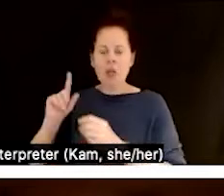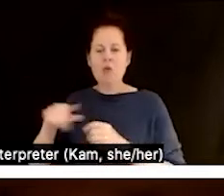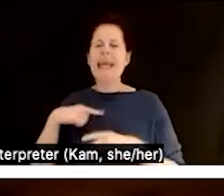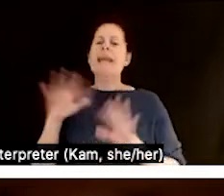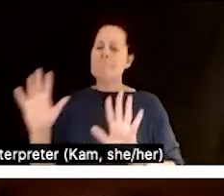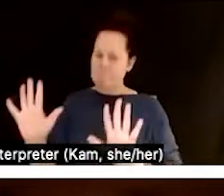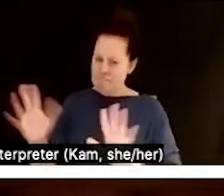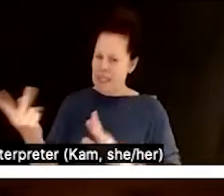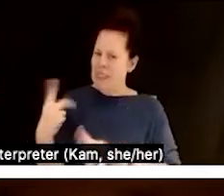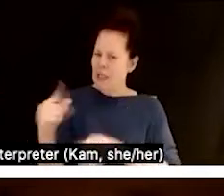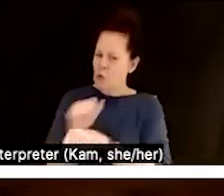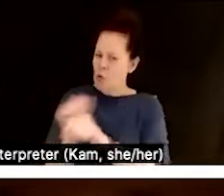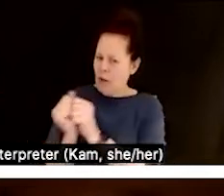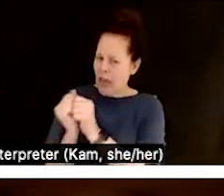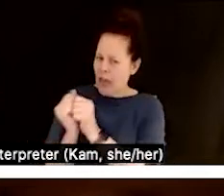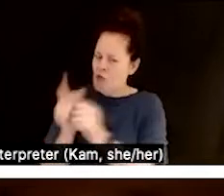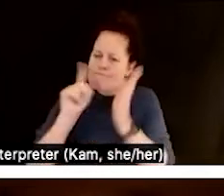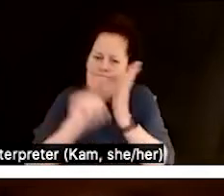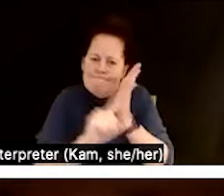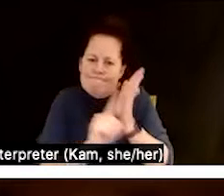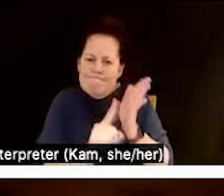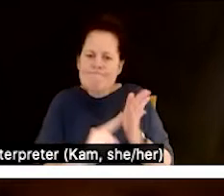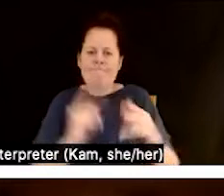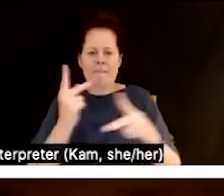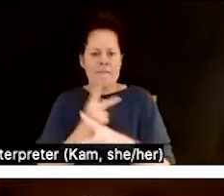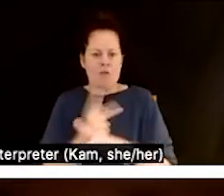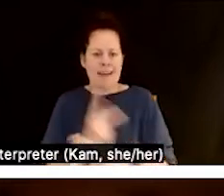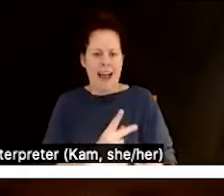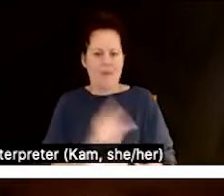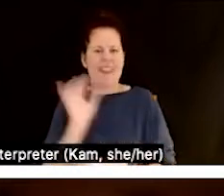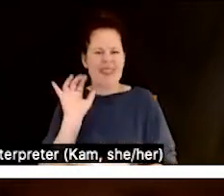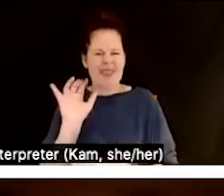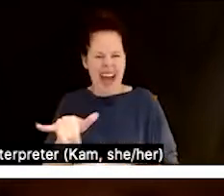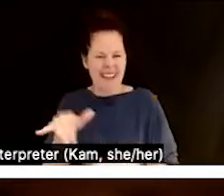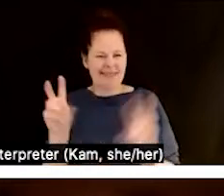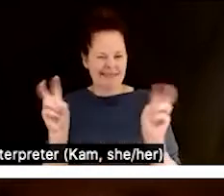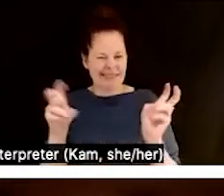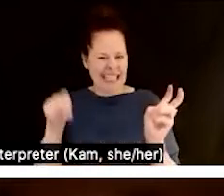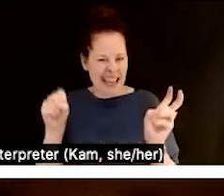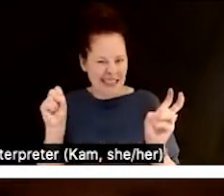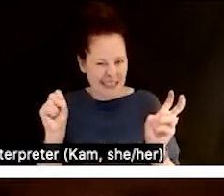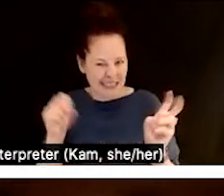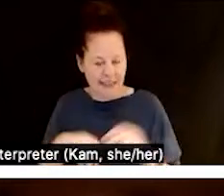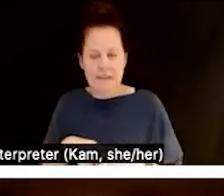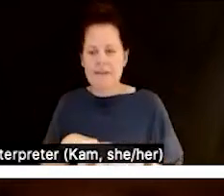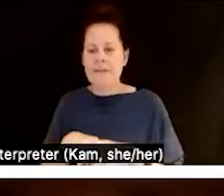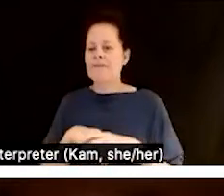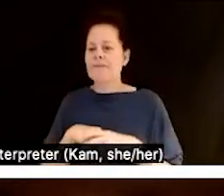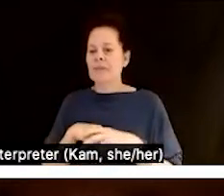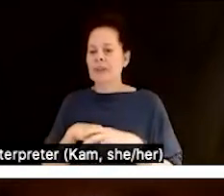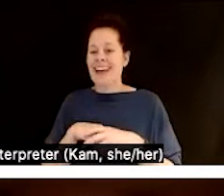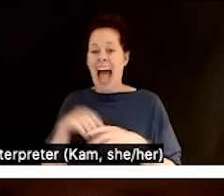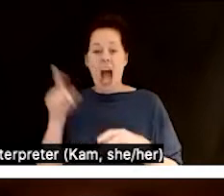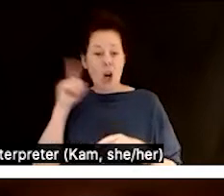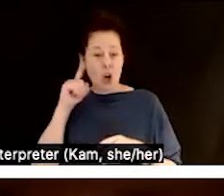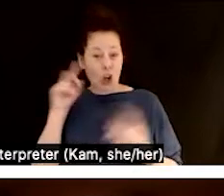want to be. And I heard this interesting quote: the ones who get sued and lose are the ones who say